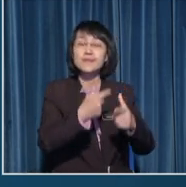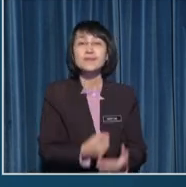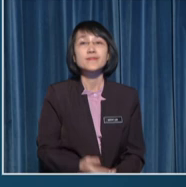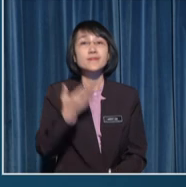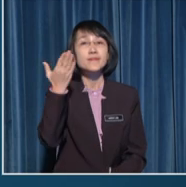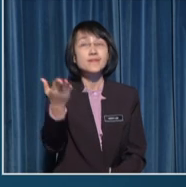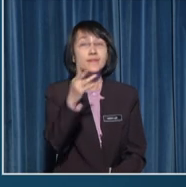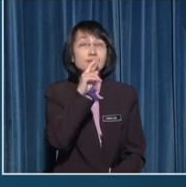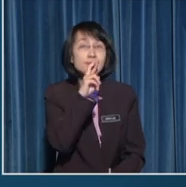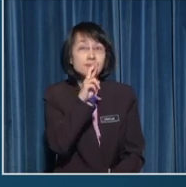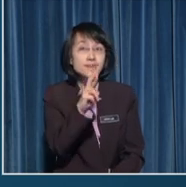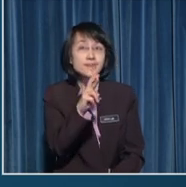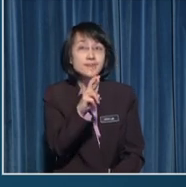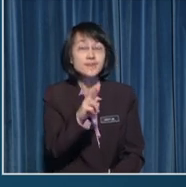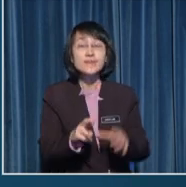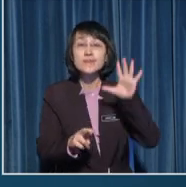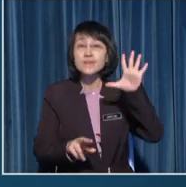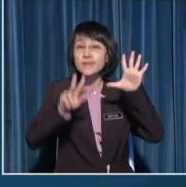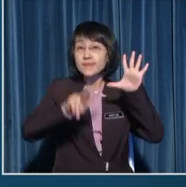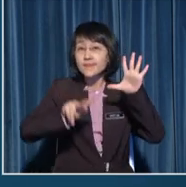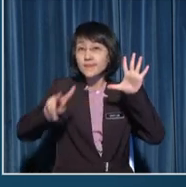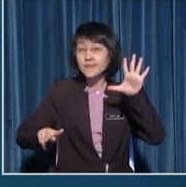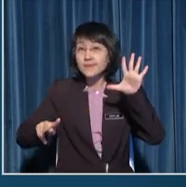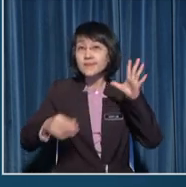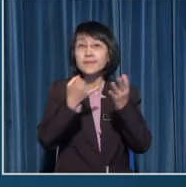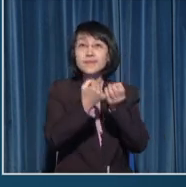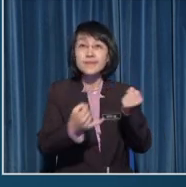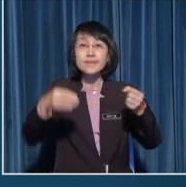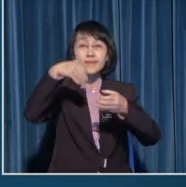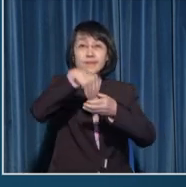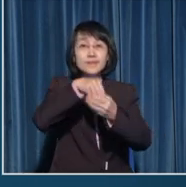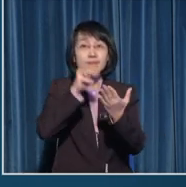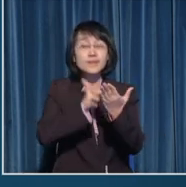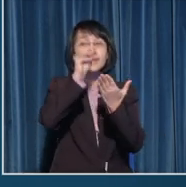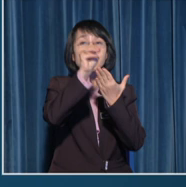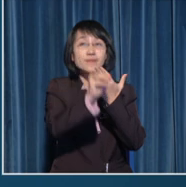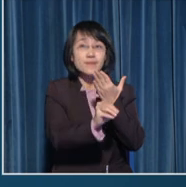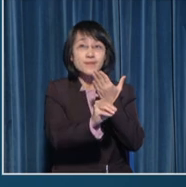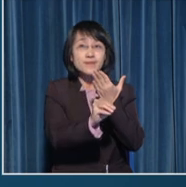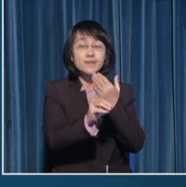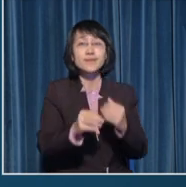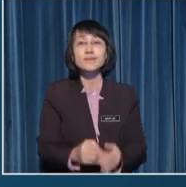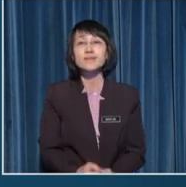There are 5 pupils born in March.